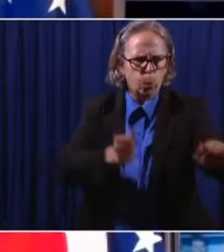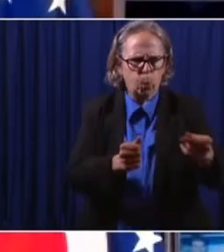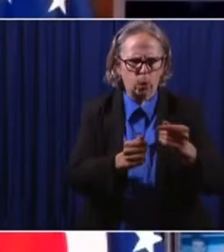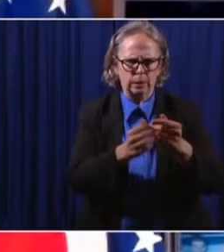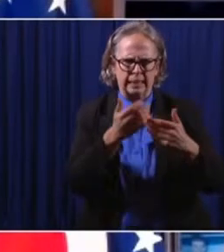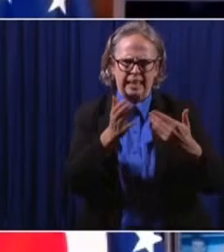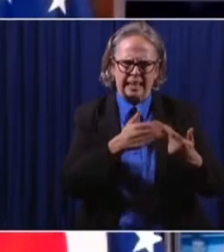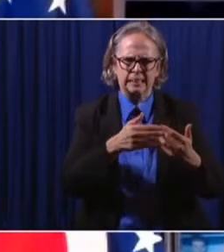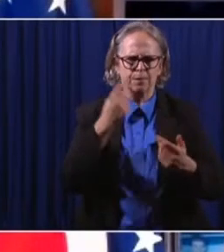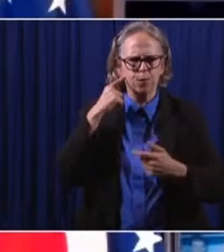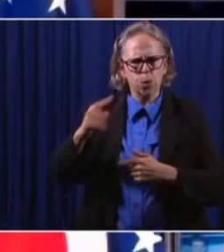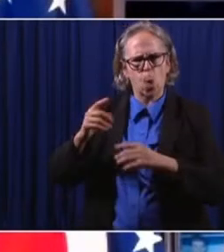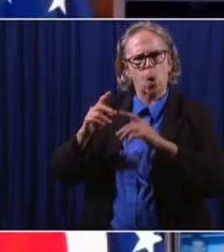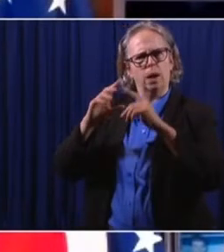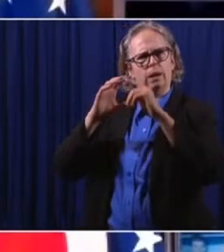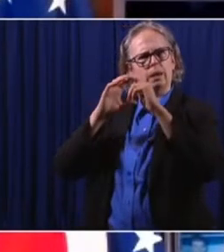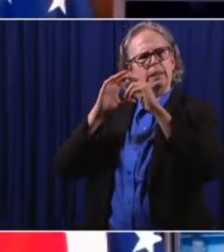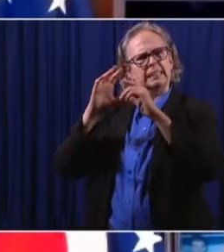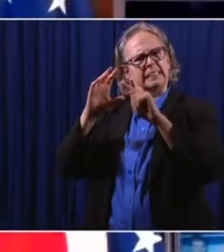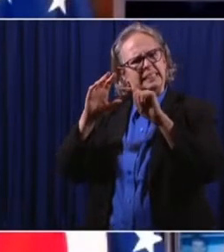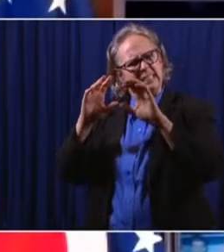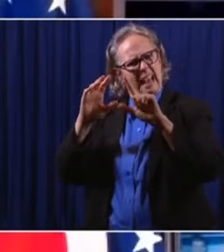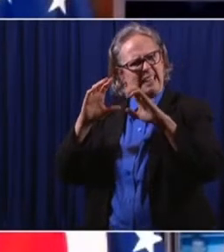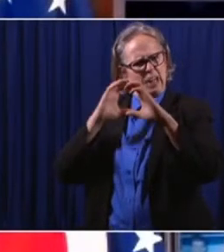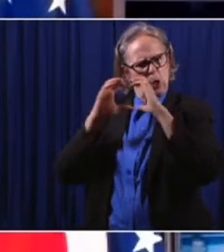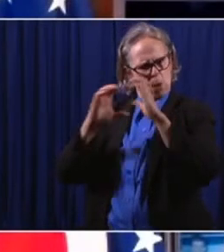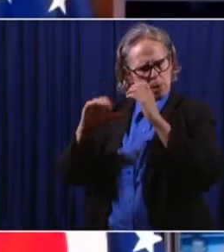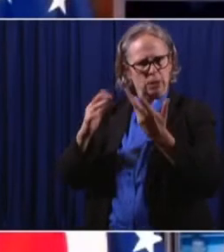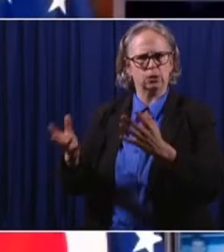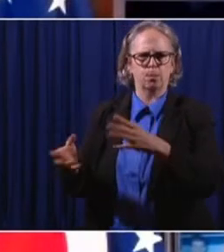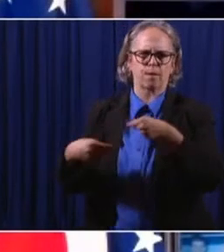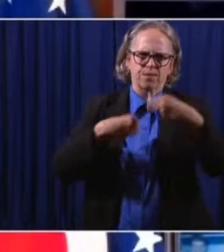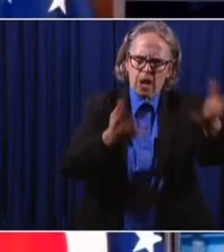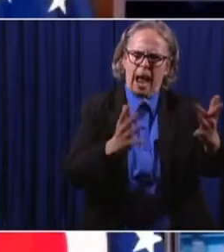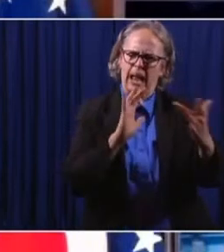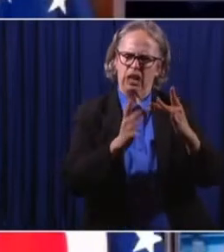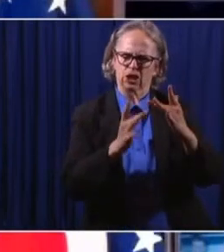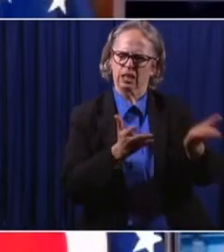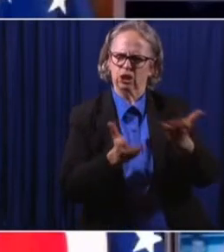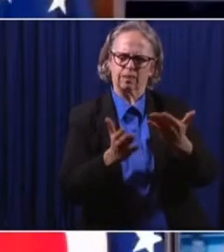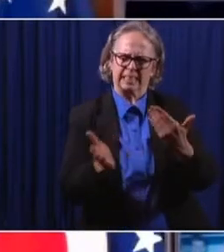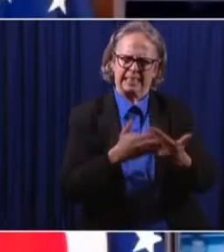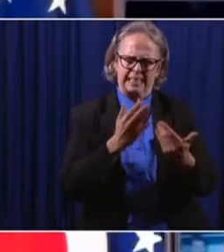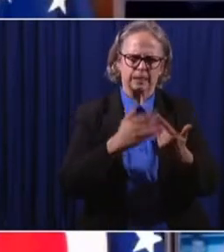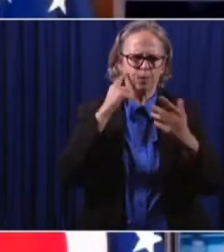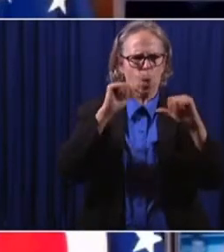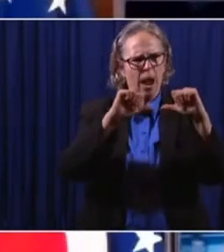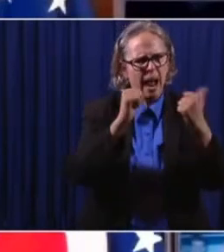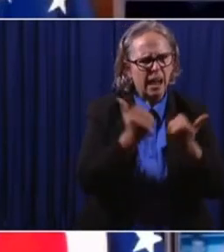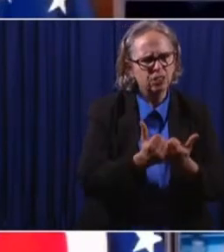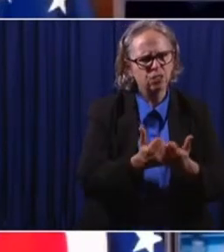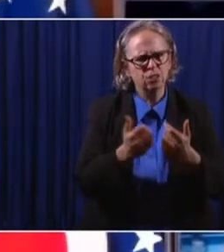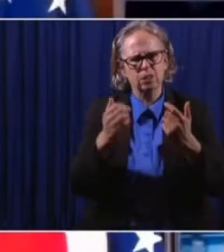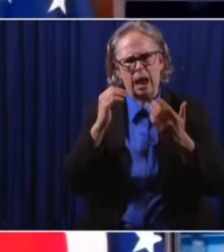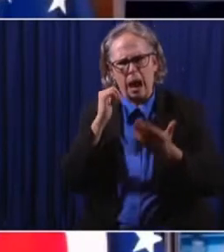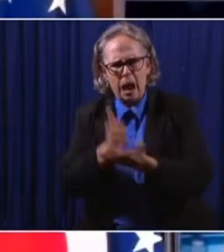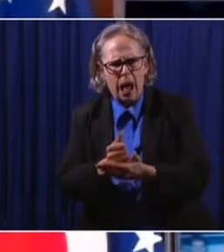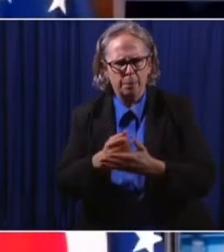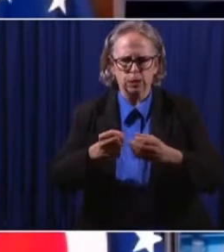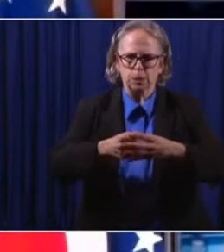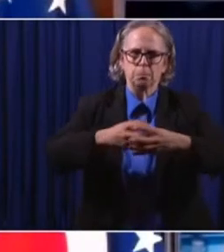telecom entities and agencies to help expand broadband across the